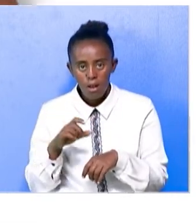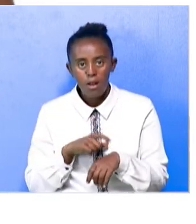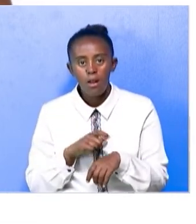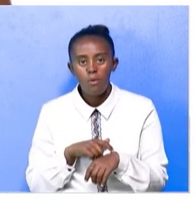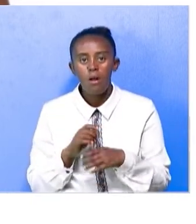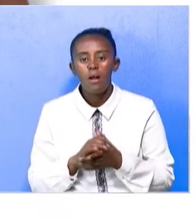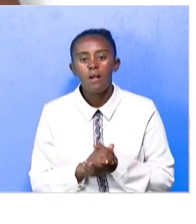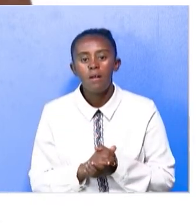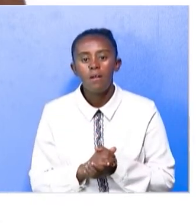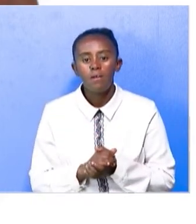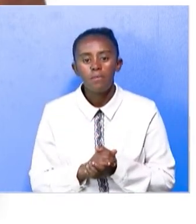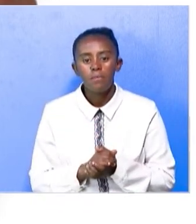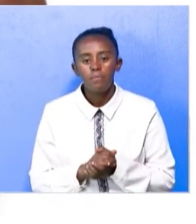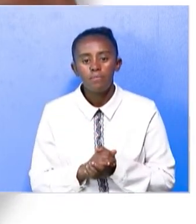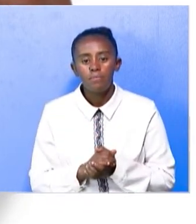recording